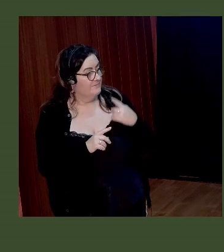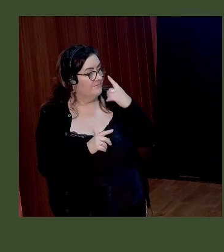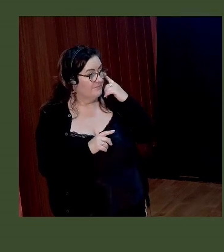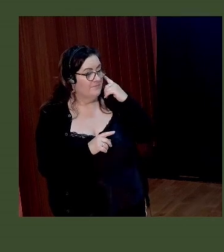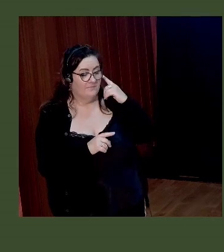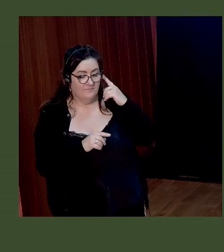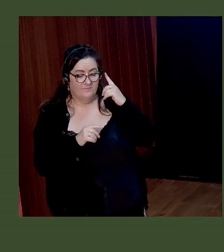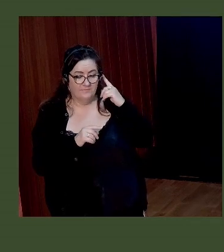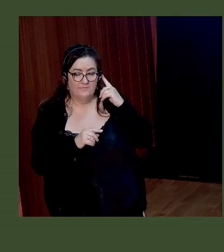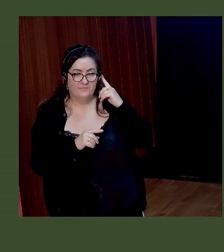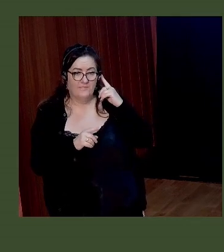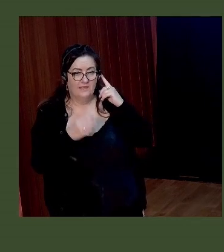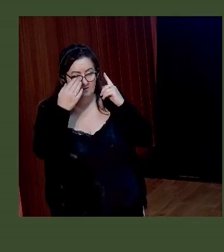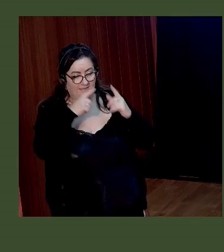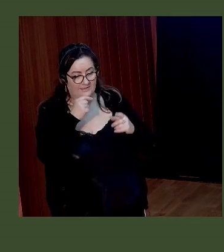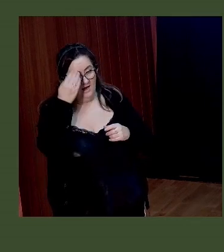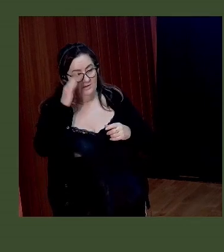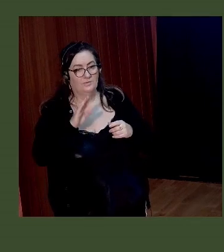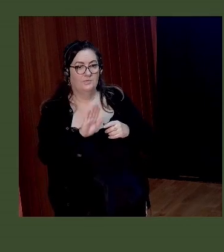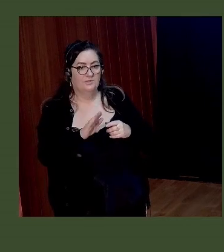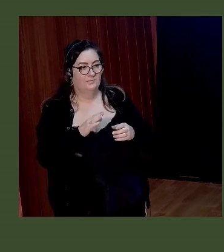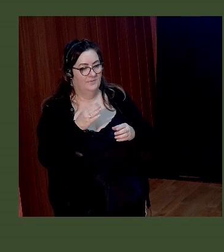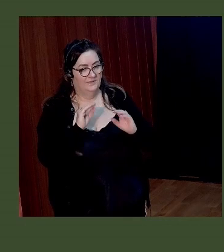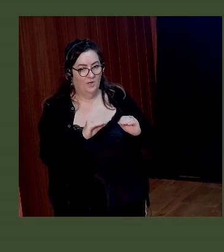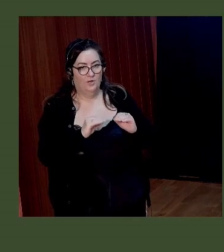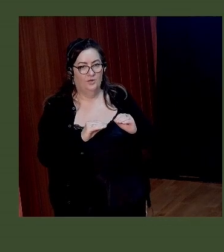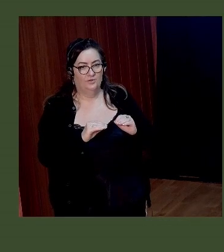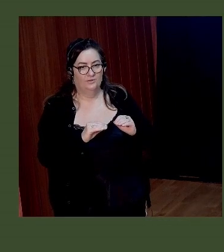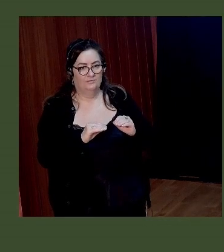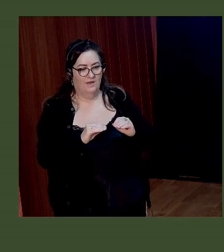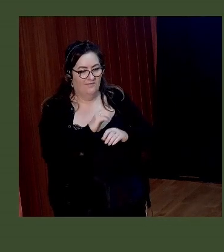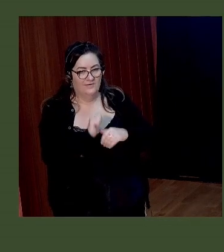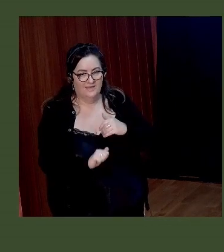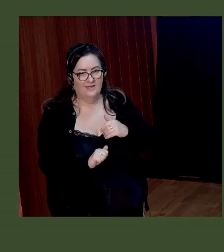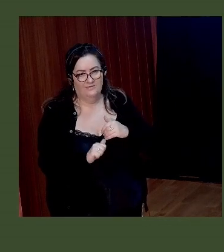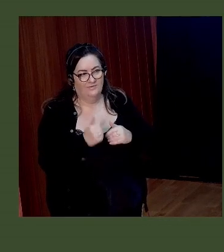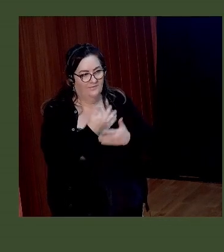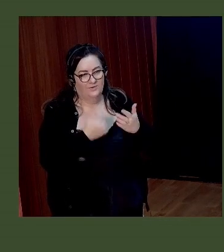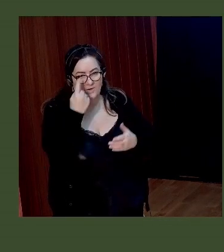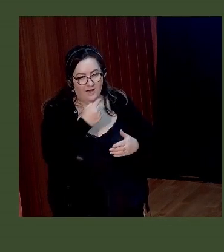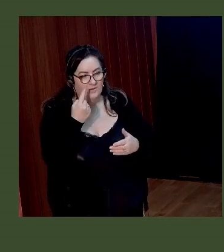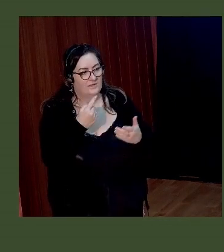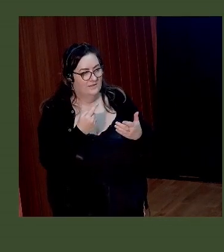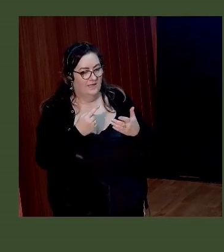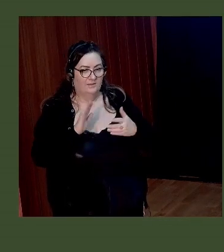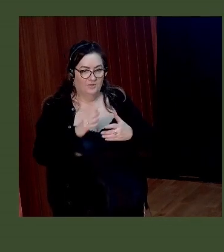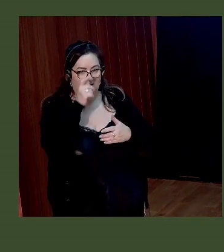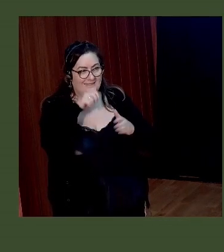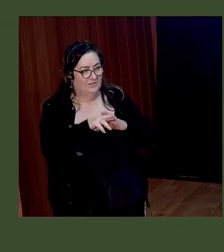it was informed that Irish would have to be taught in Irish for several hours a day, and in order for the teacher of